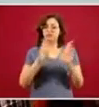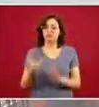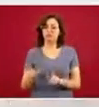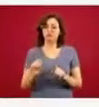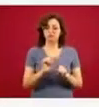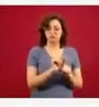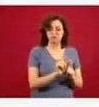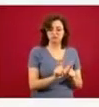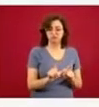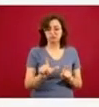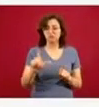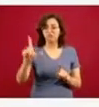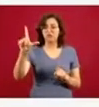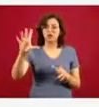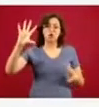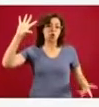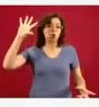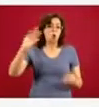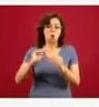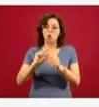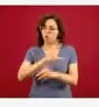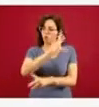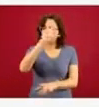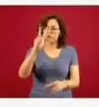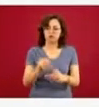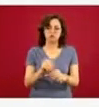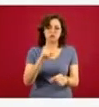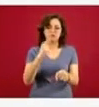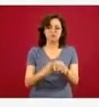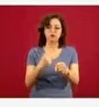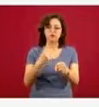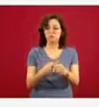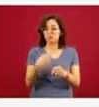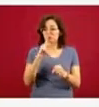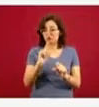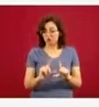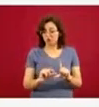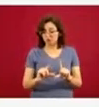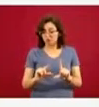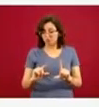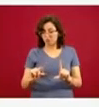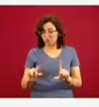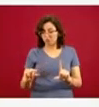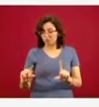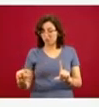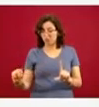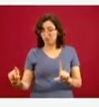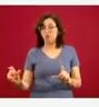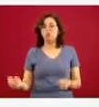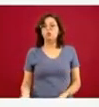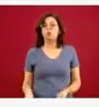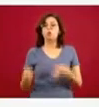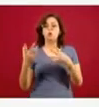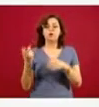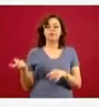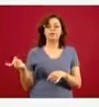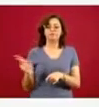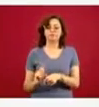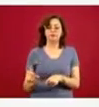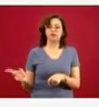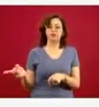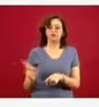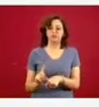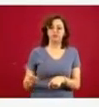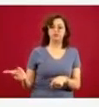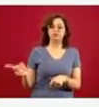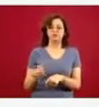is also the accumulated case relation, but we also have the orange bars that show us the